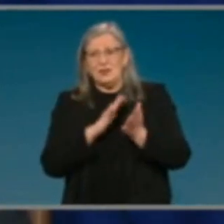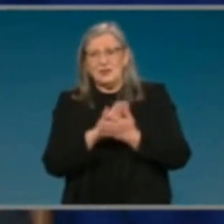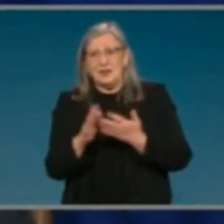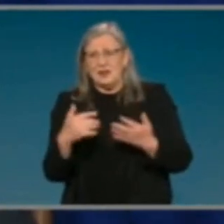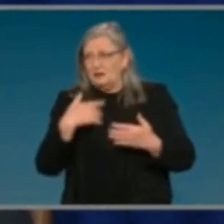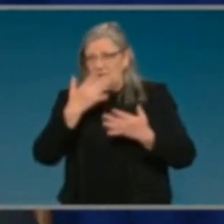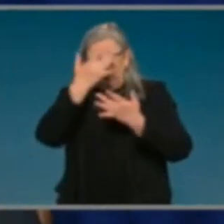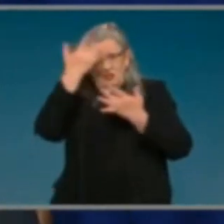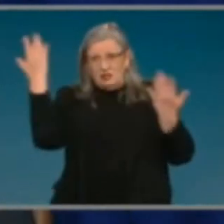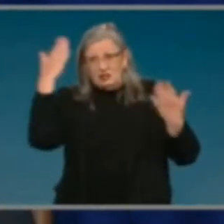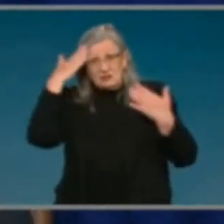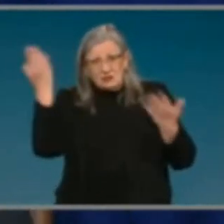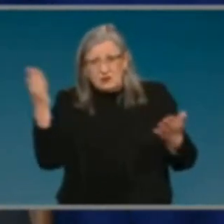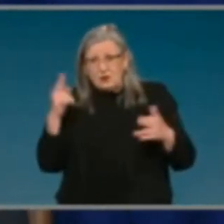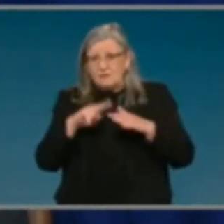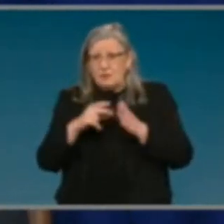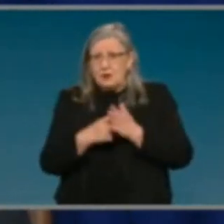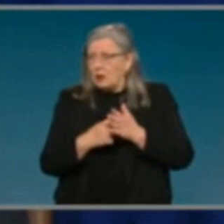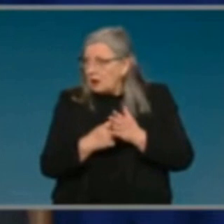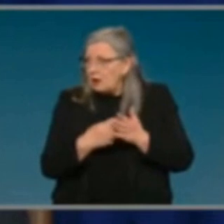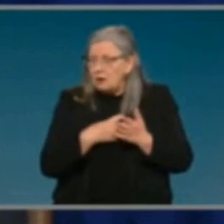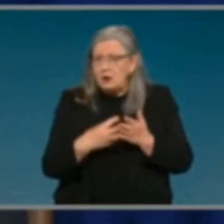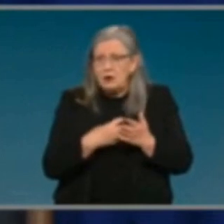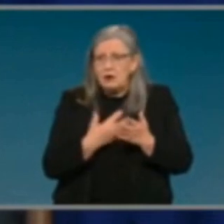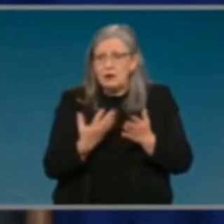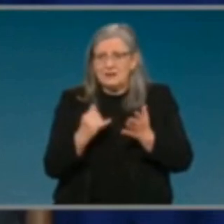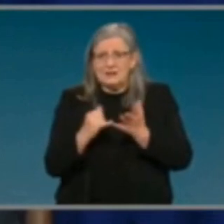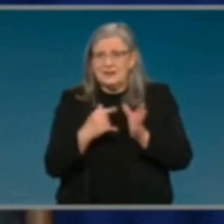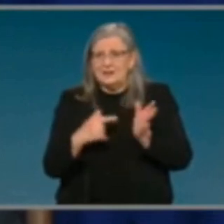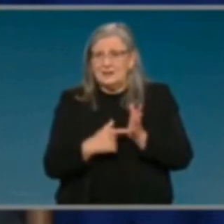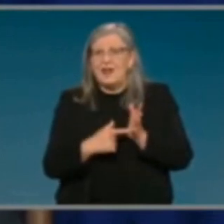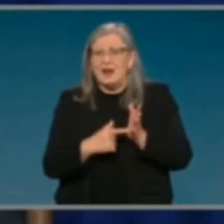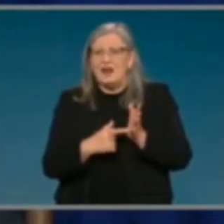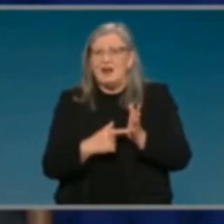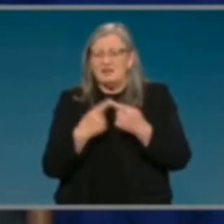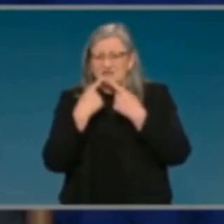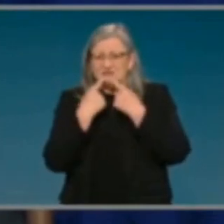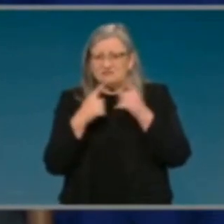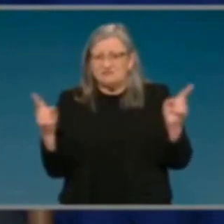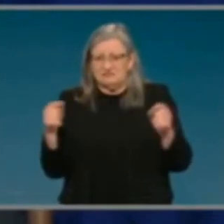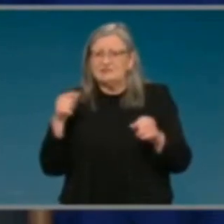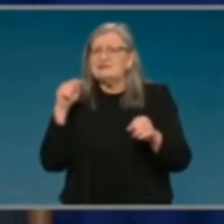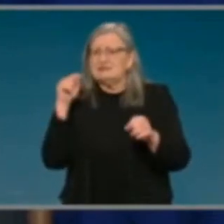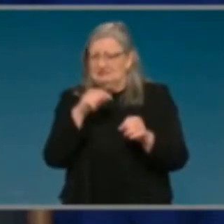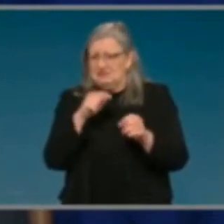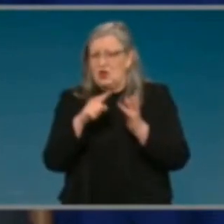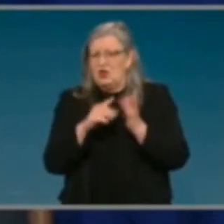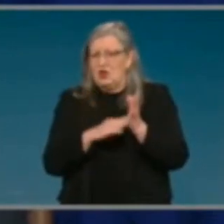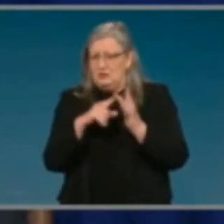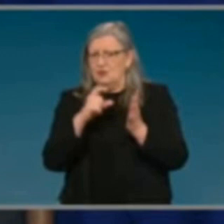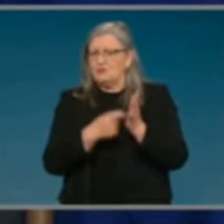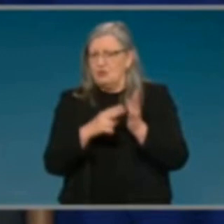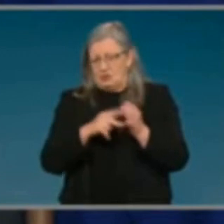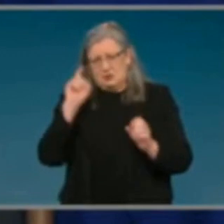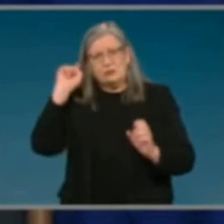of Saturday, it became a variant of concern, and as the Minister said, we met and have taken actions. This is not the